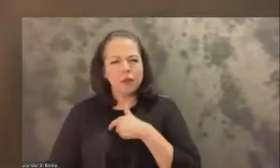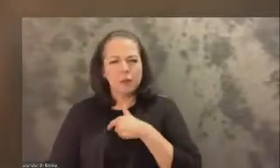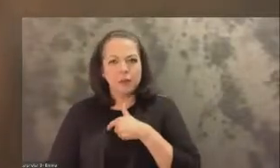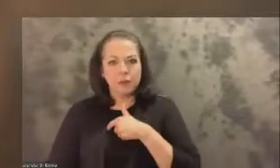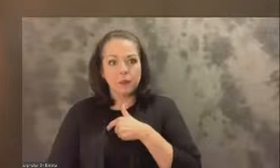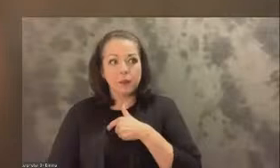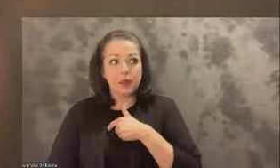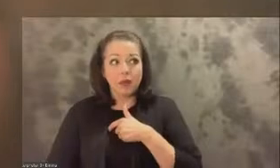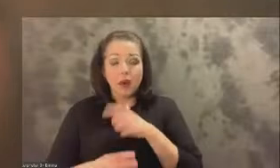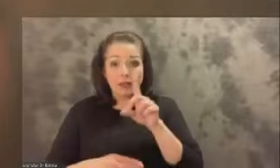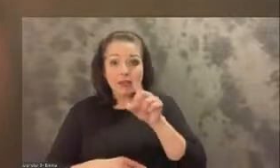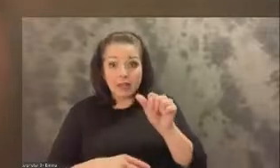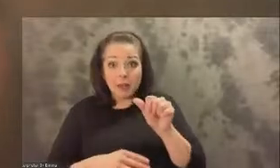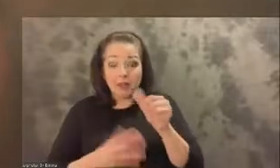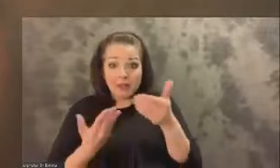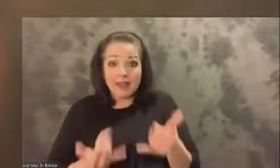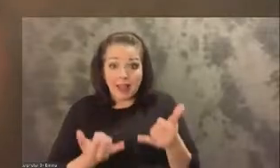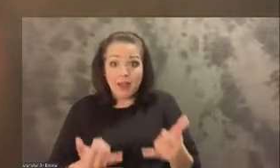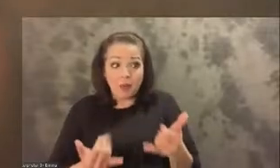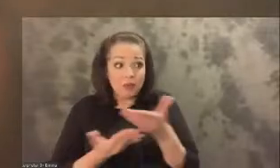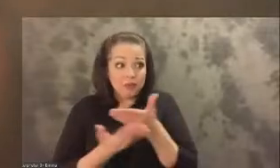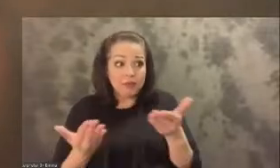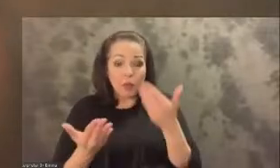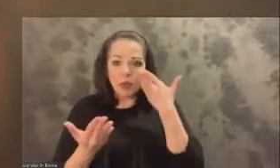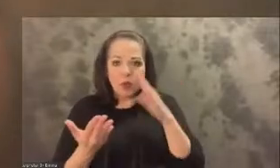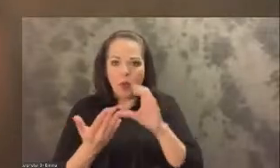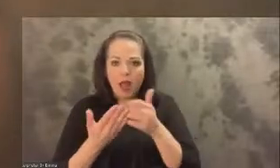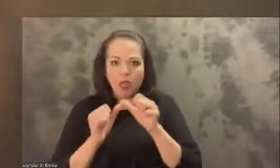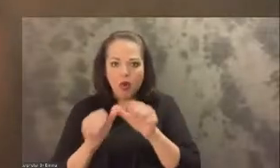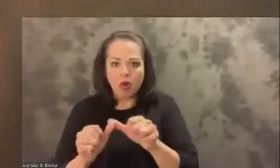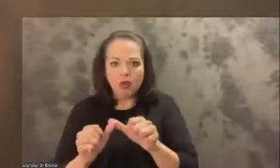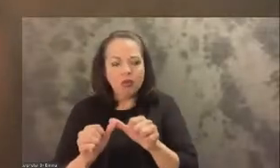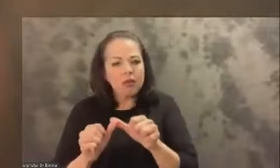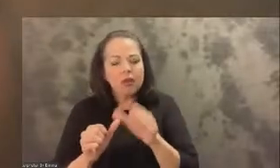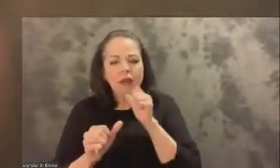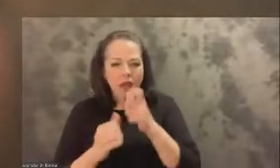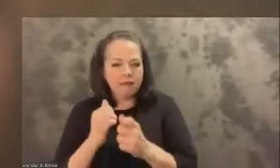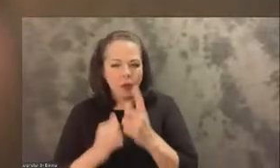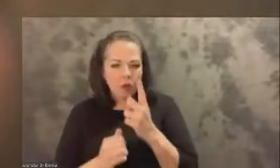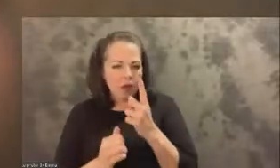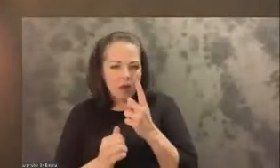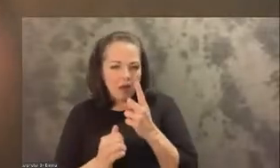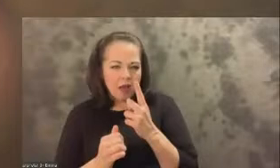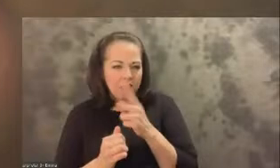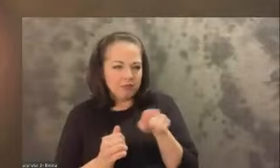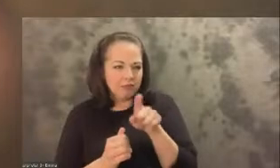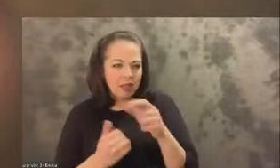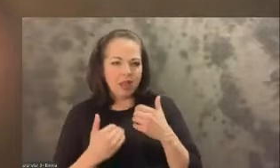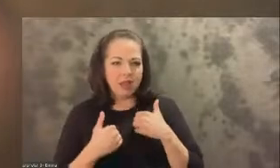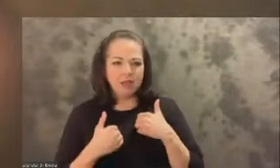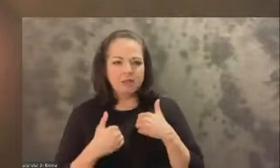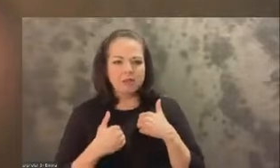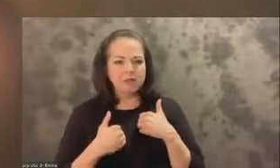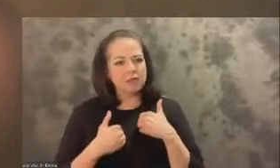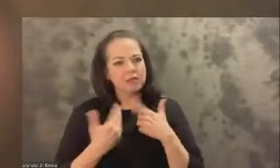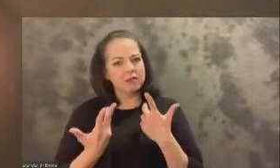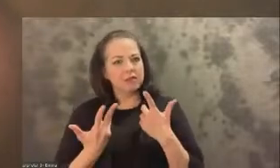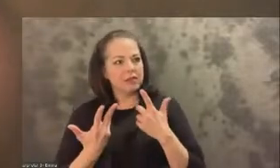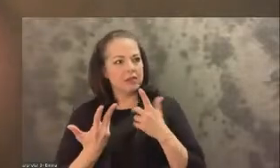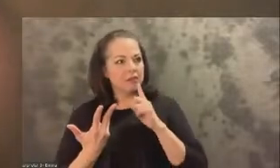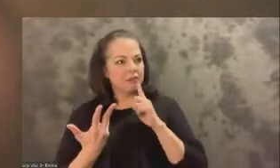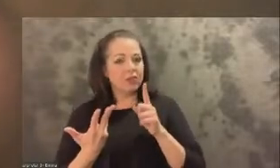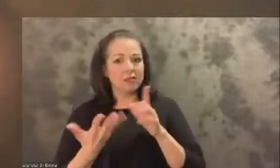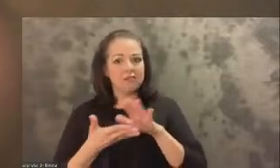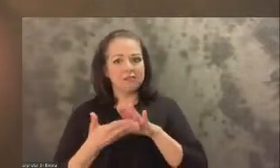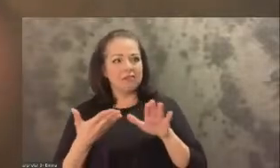disabled, and we don't know how long we're going to be like this. And not everyone, has the luxury, as I do, to